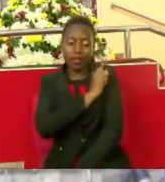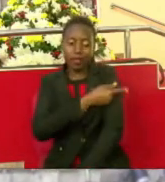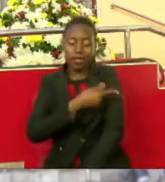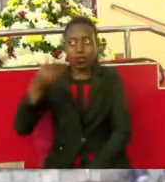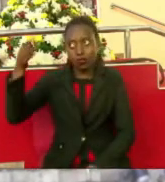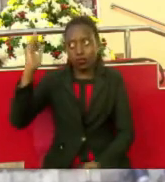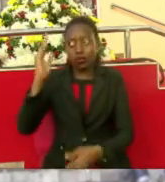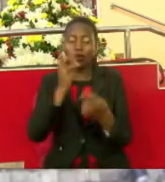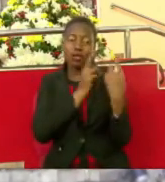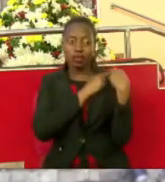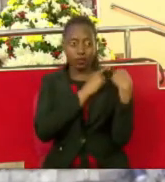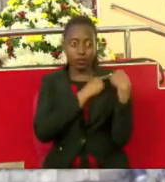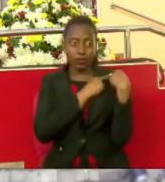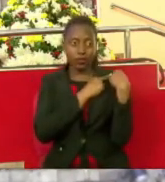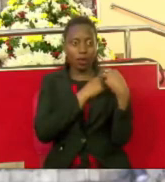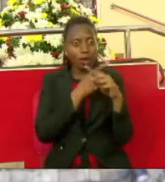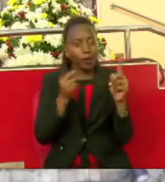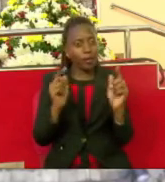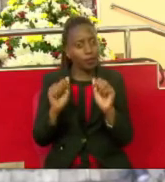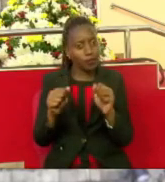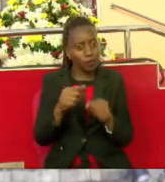But we can show them the way.